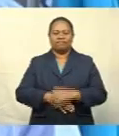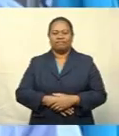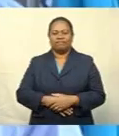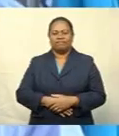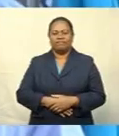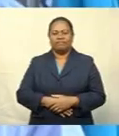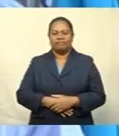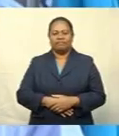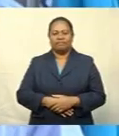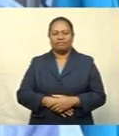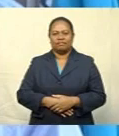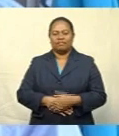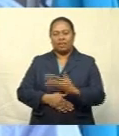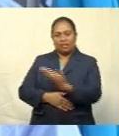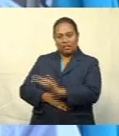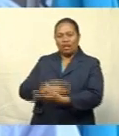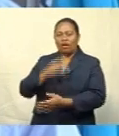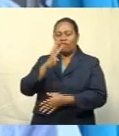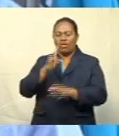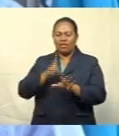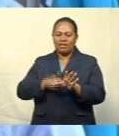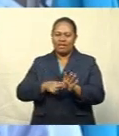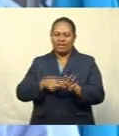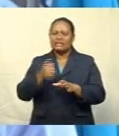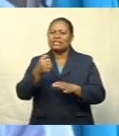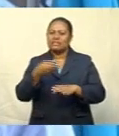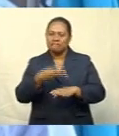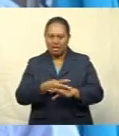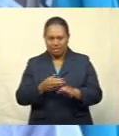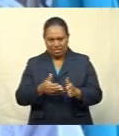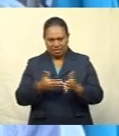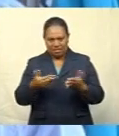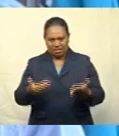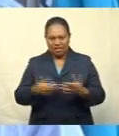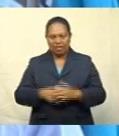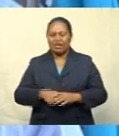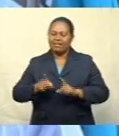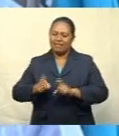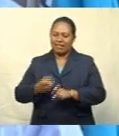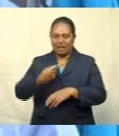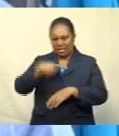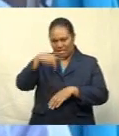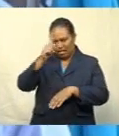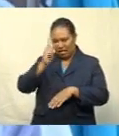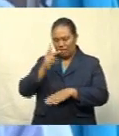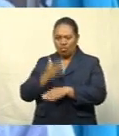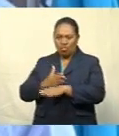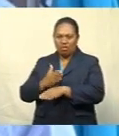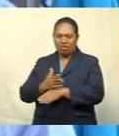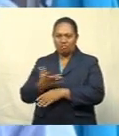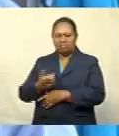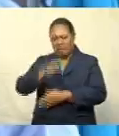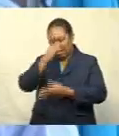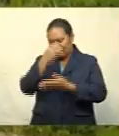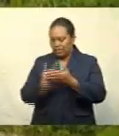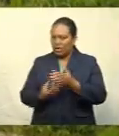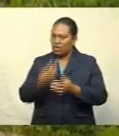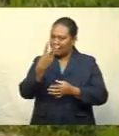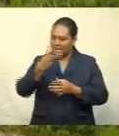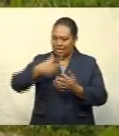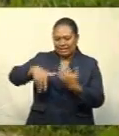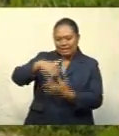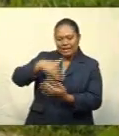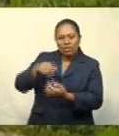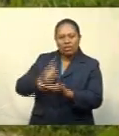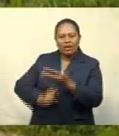This is my fourth year, six months serving in the island, and I've experienced 3 cyclones. The Rokotui